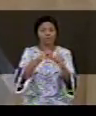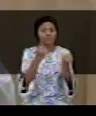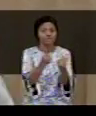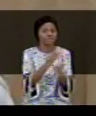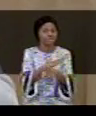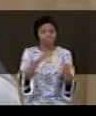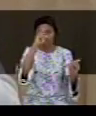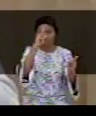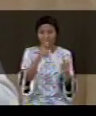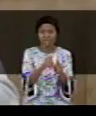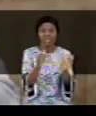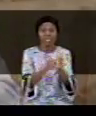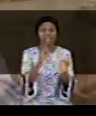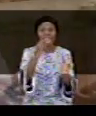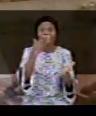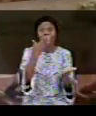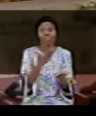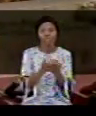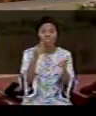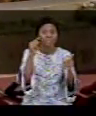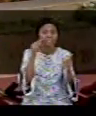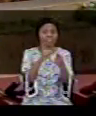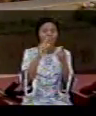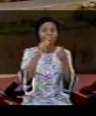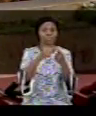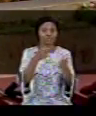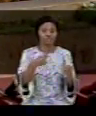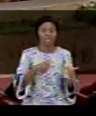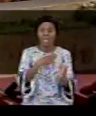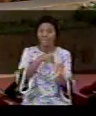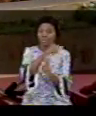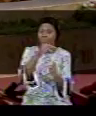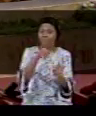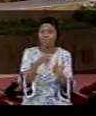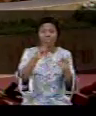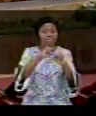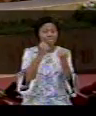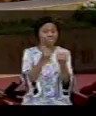indication to me I was always